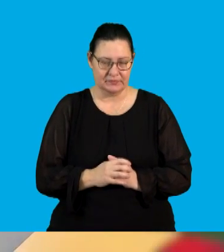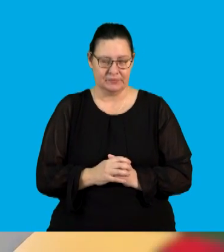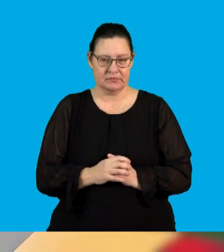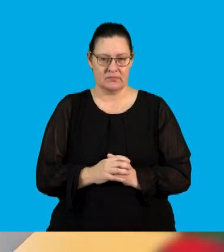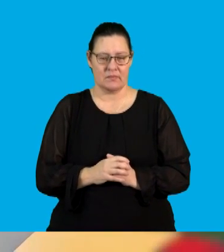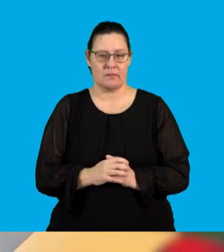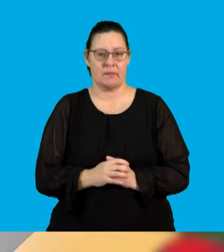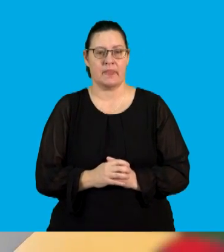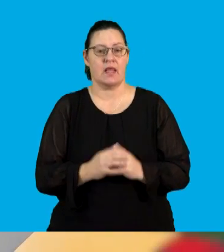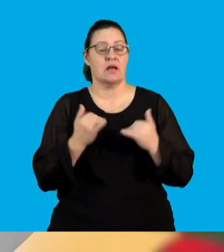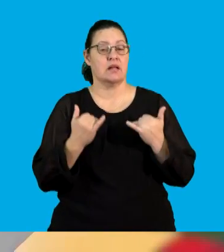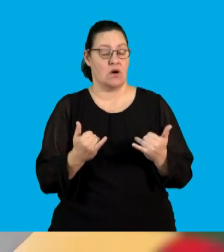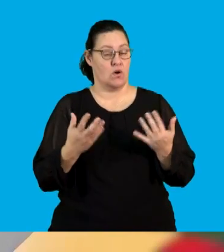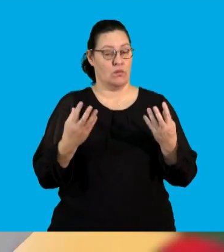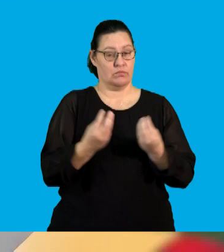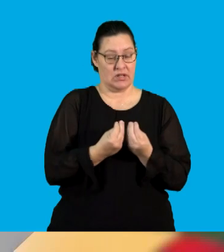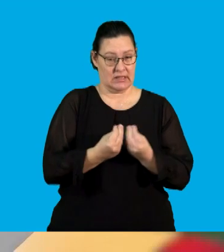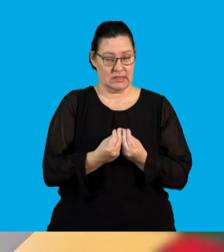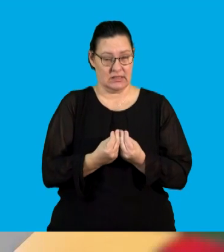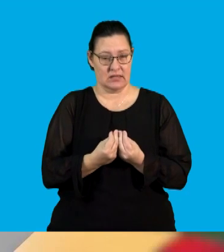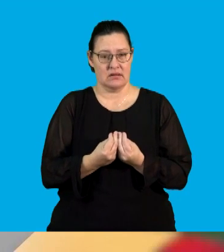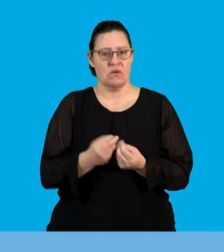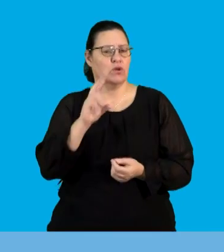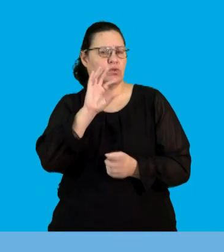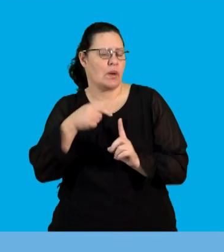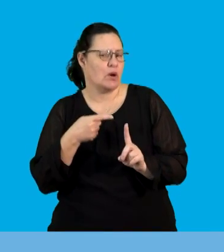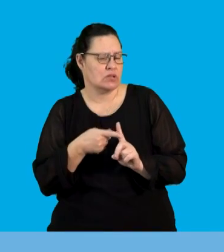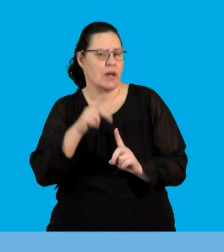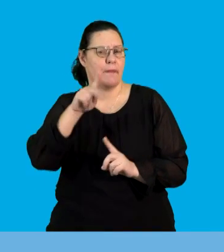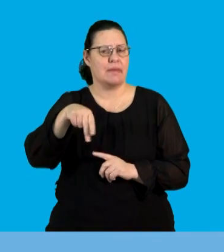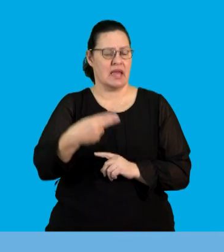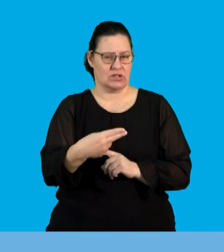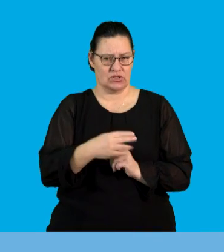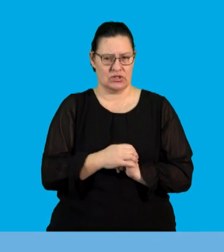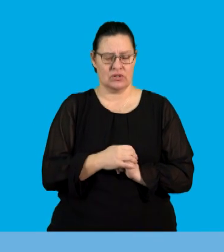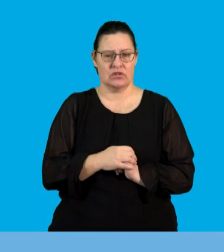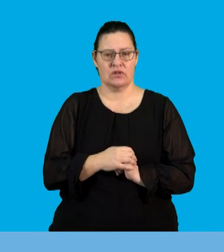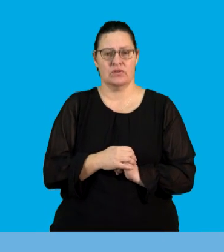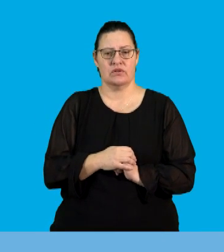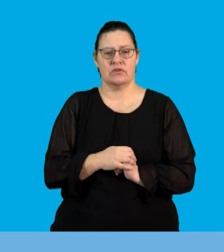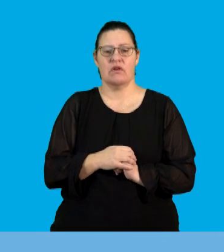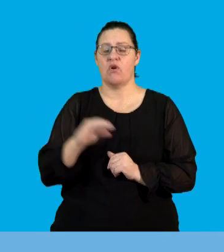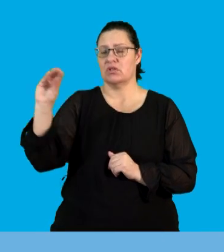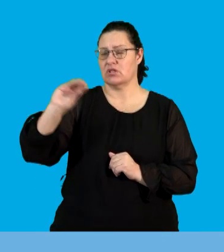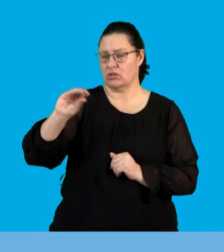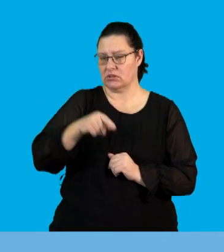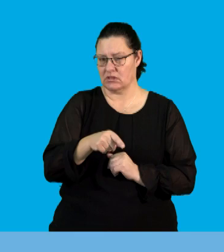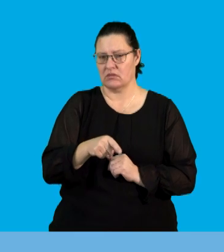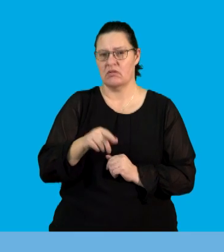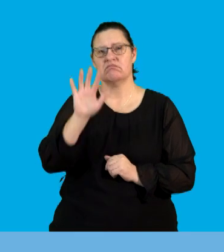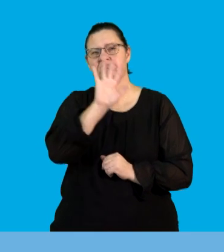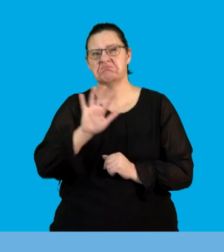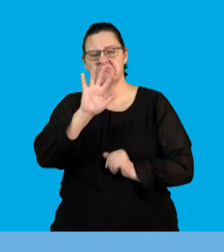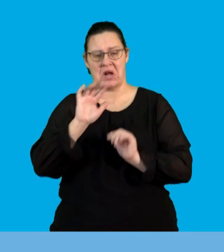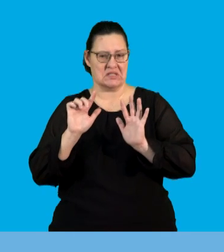are salt and water. Now, the product that you're talking about here, the pH of the salt will